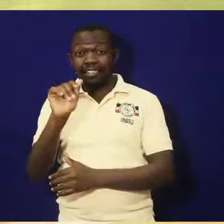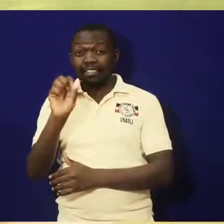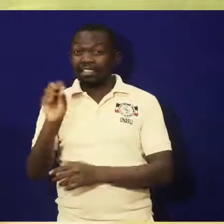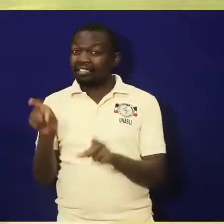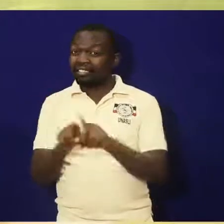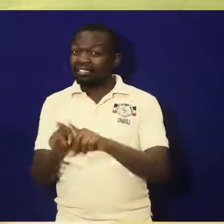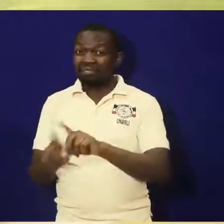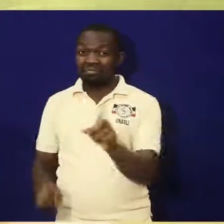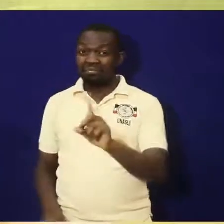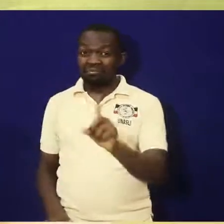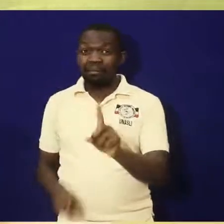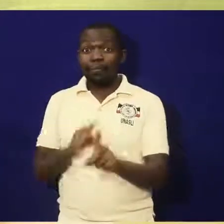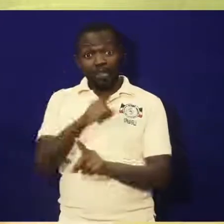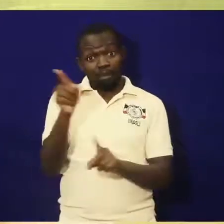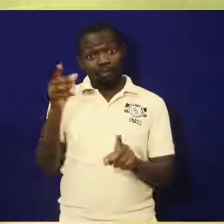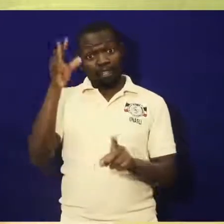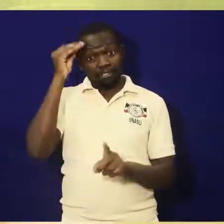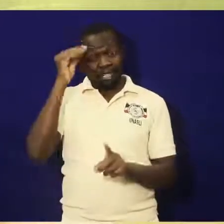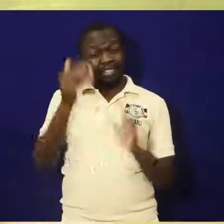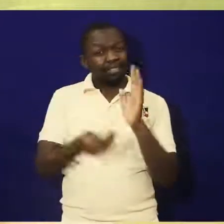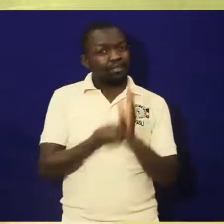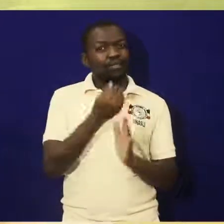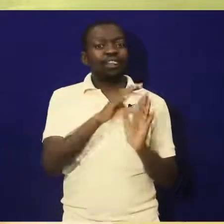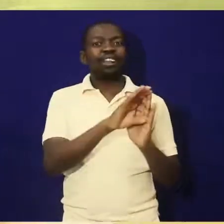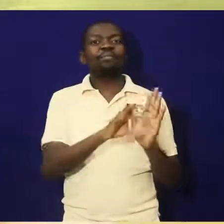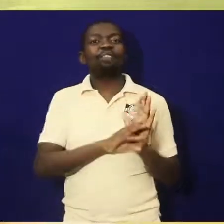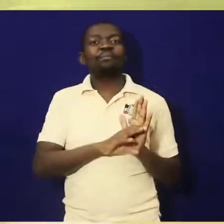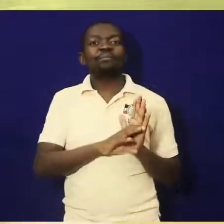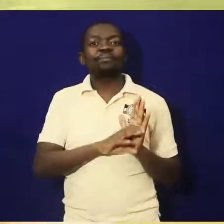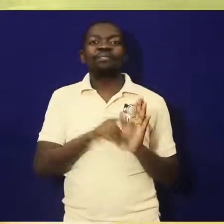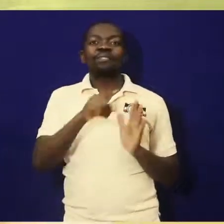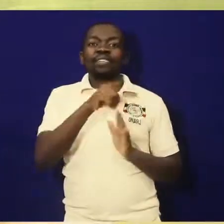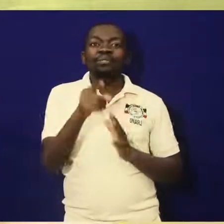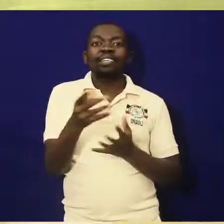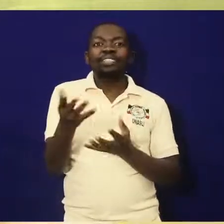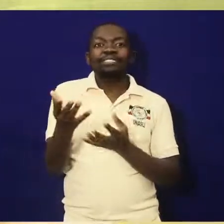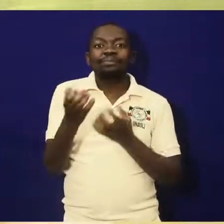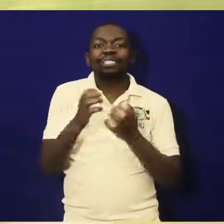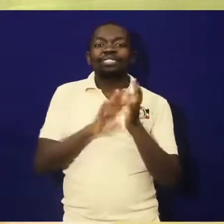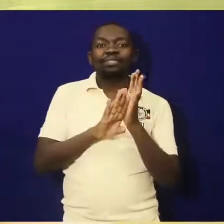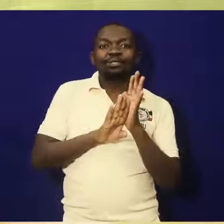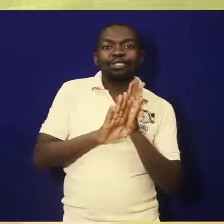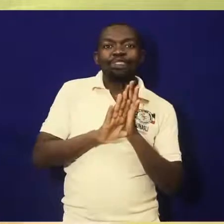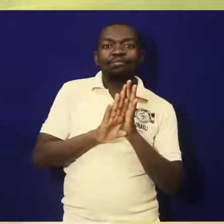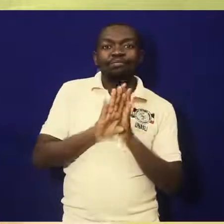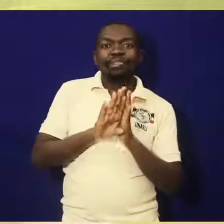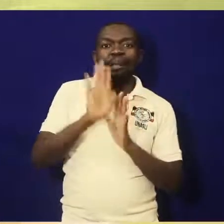curriculum in which you are expected to develop